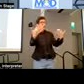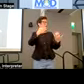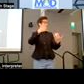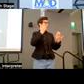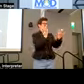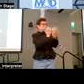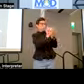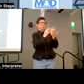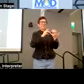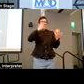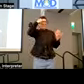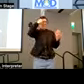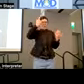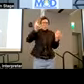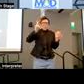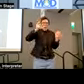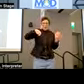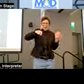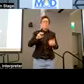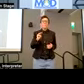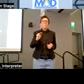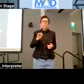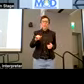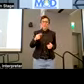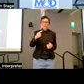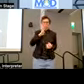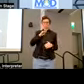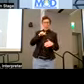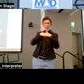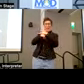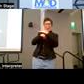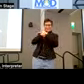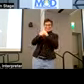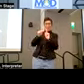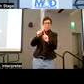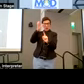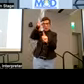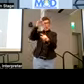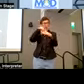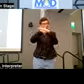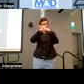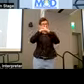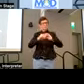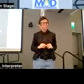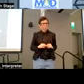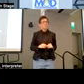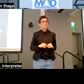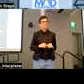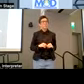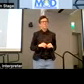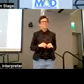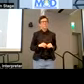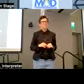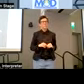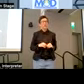importance and criticality. know, Mary used the word accessibility access, right? And you think about that and it's a